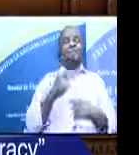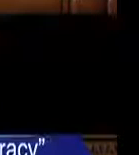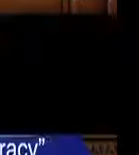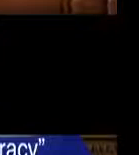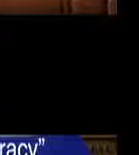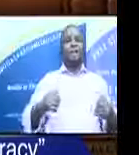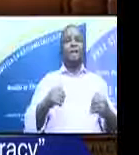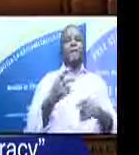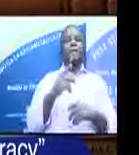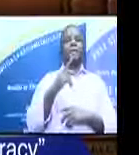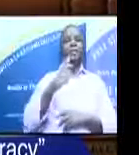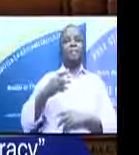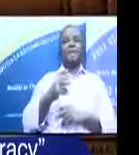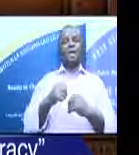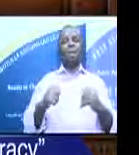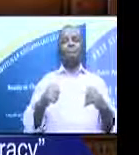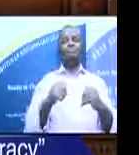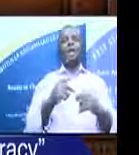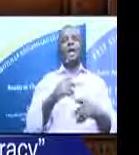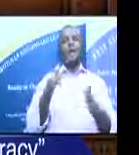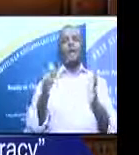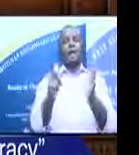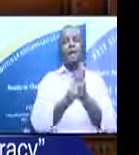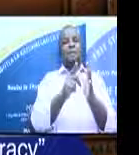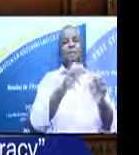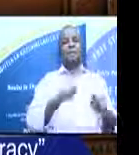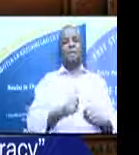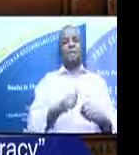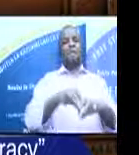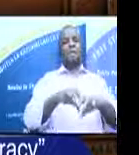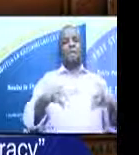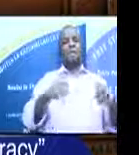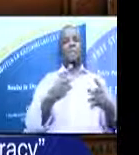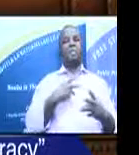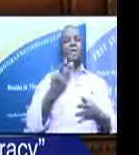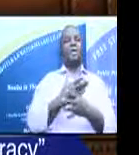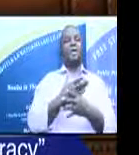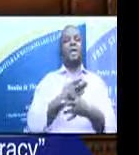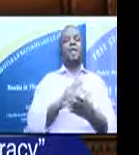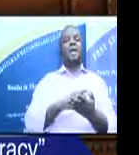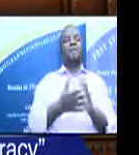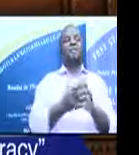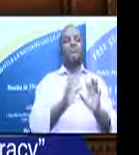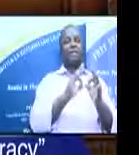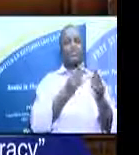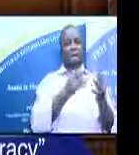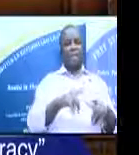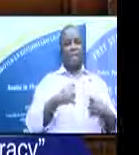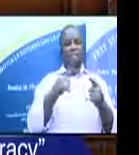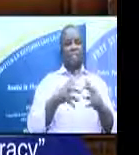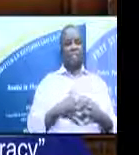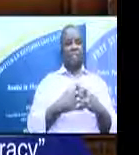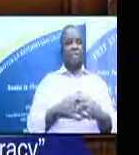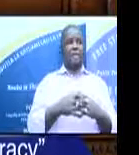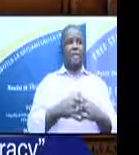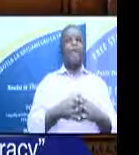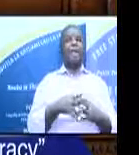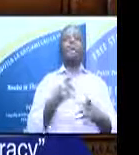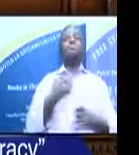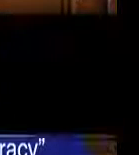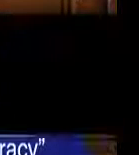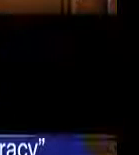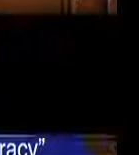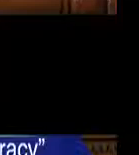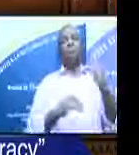discrimination, the migration labor system, the destruction of family life, vast income inequalities,